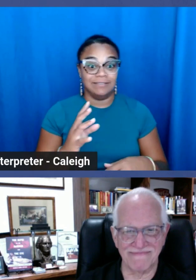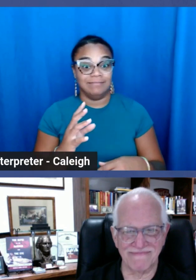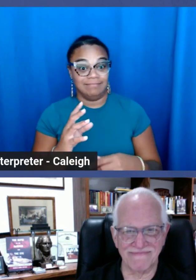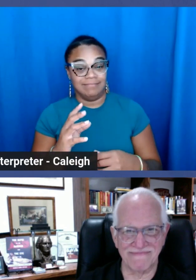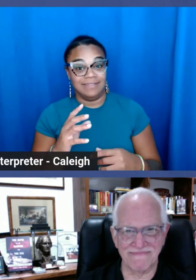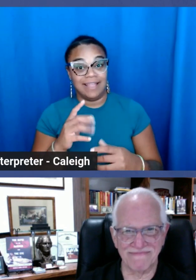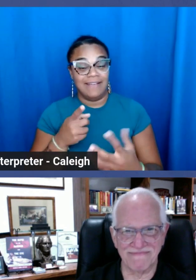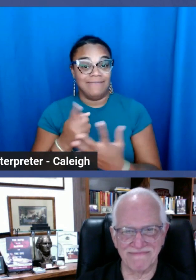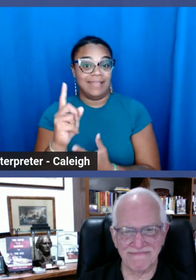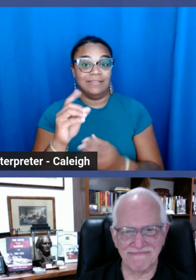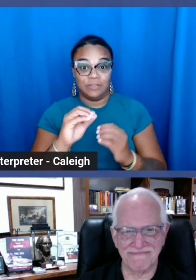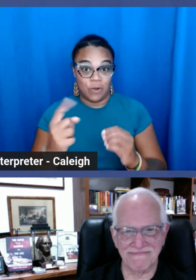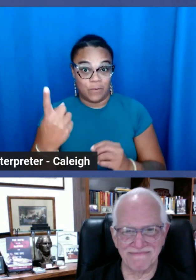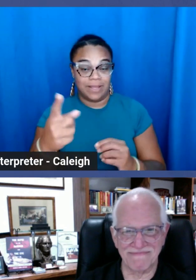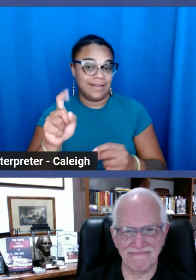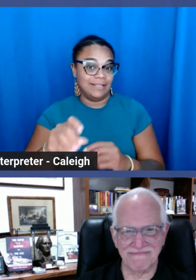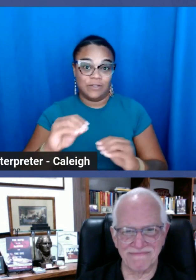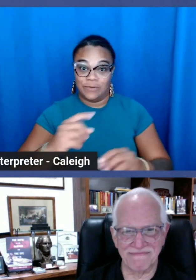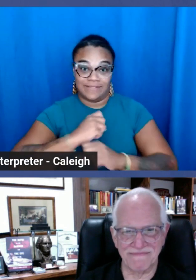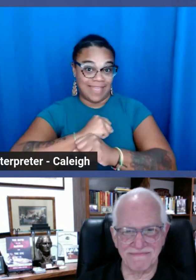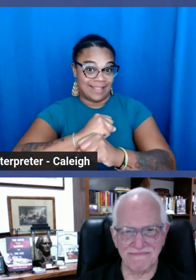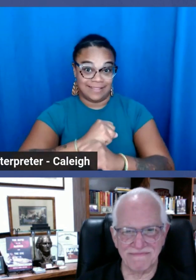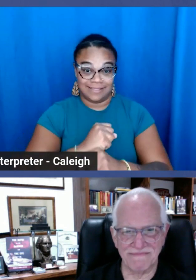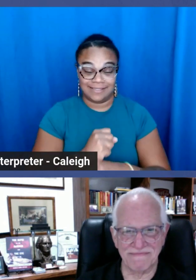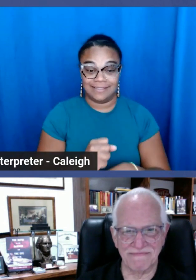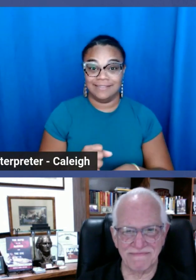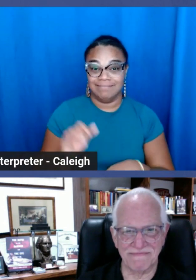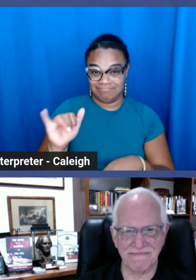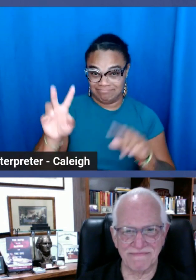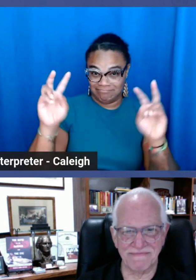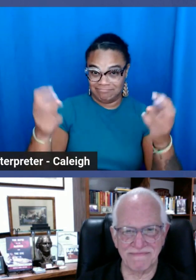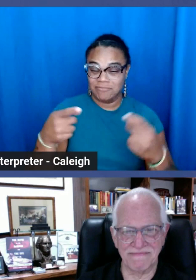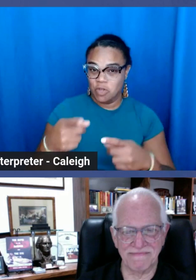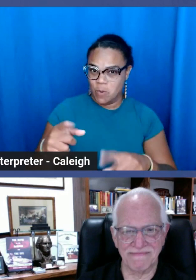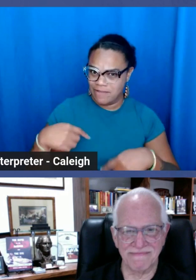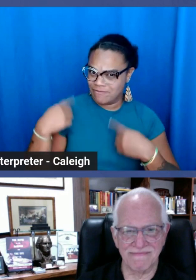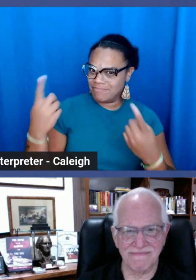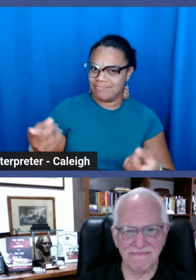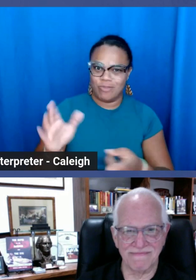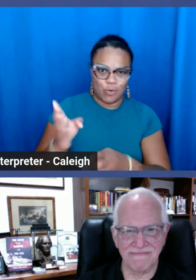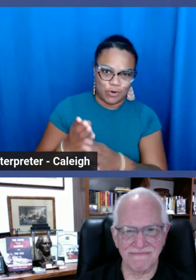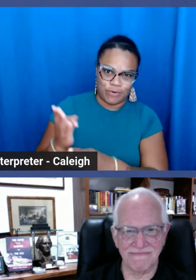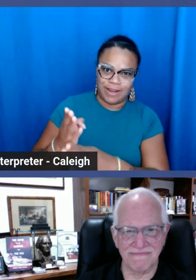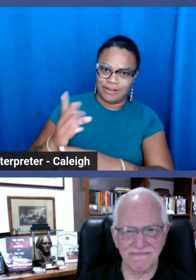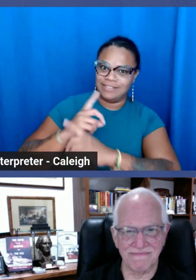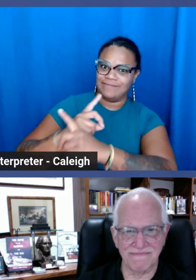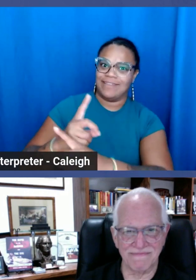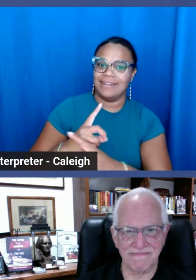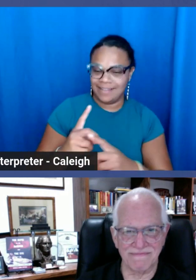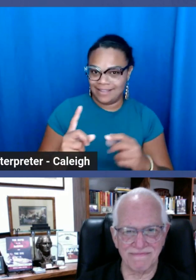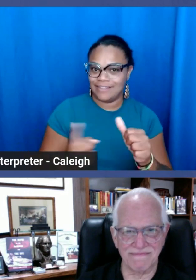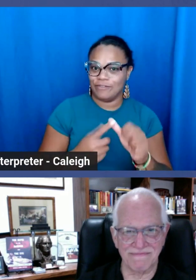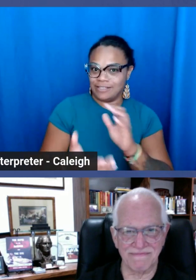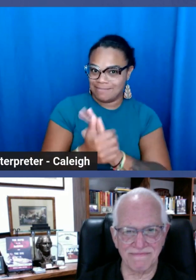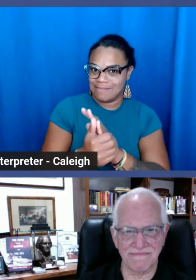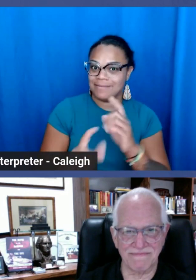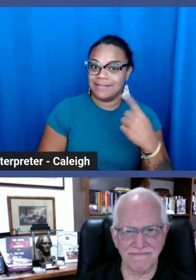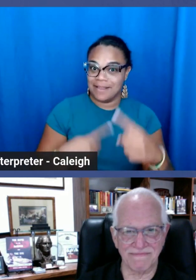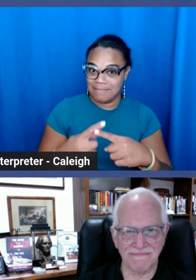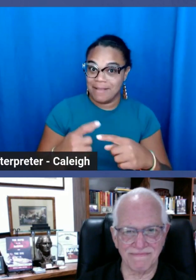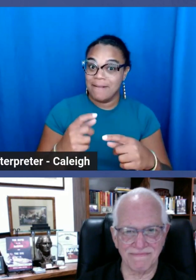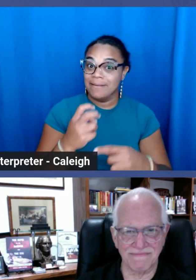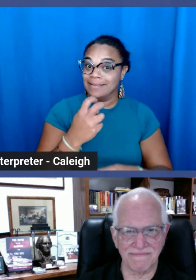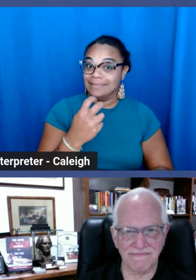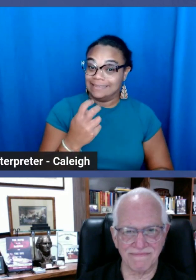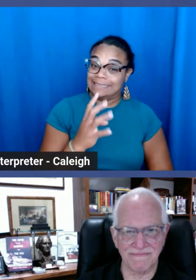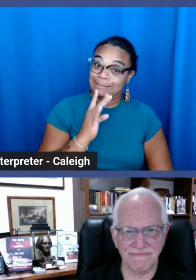an illustrious career defending the First Amendment around speech that offended